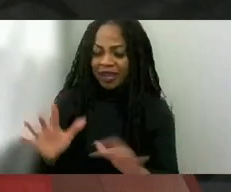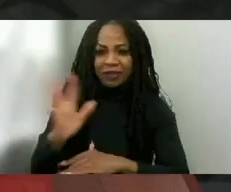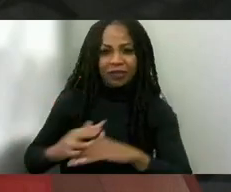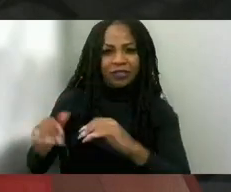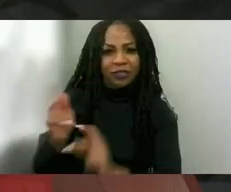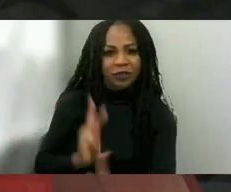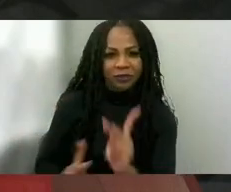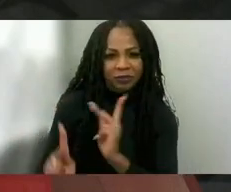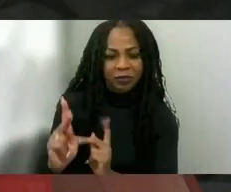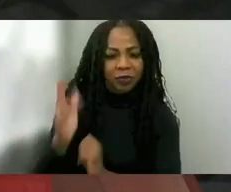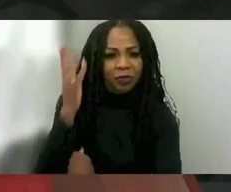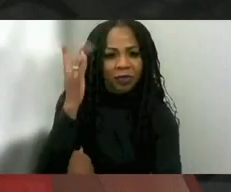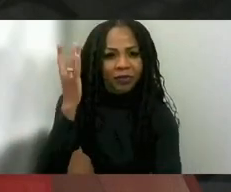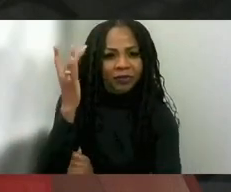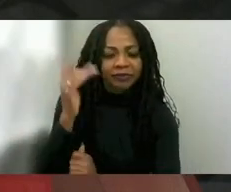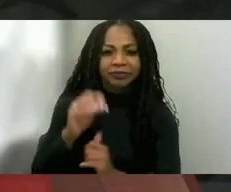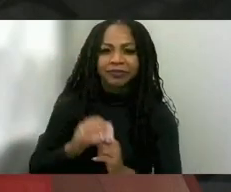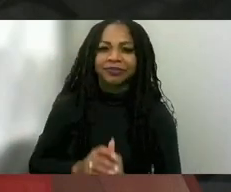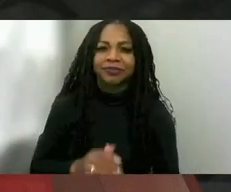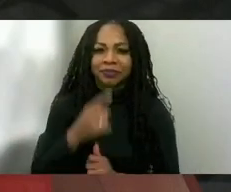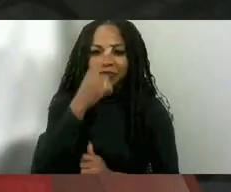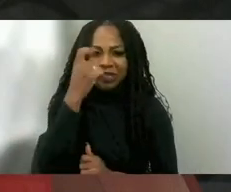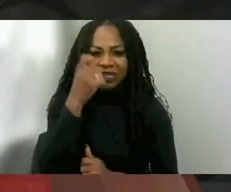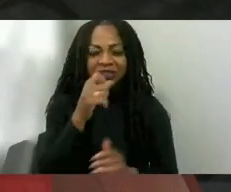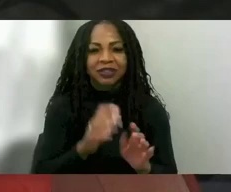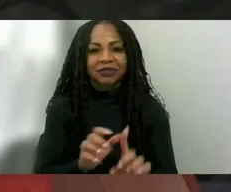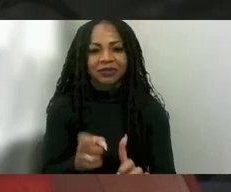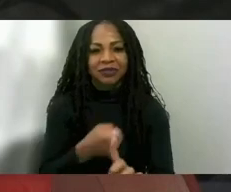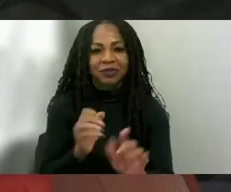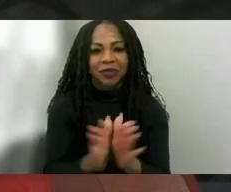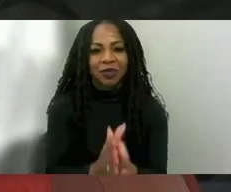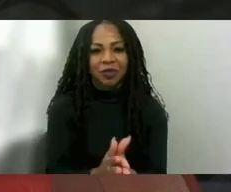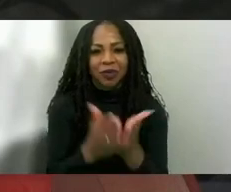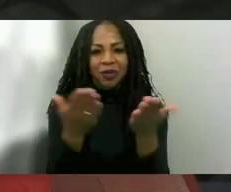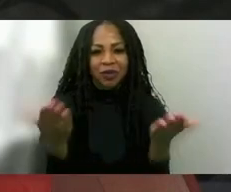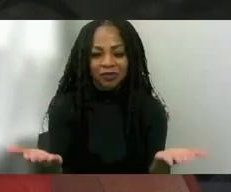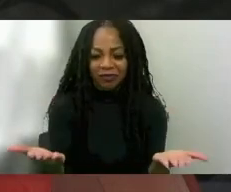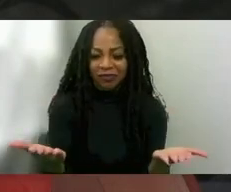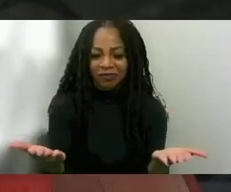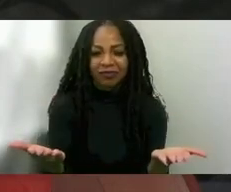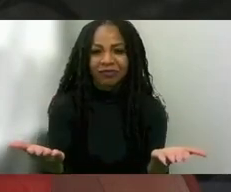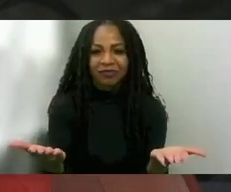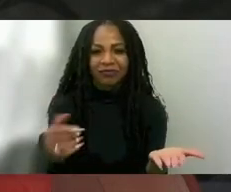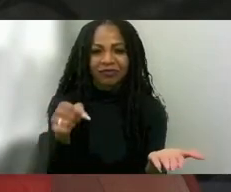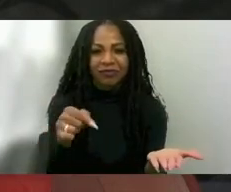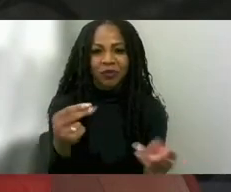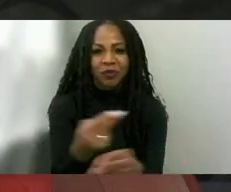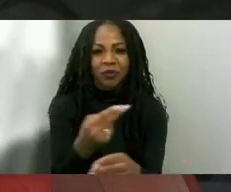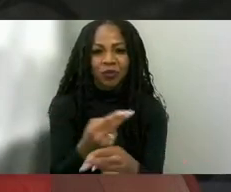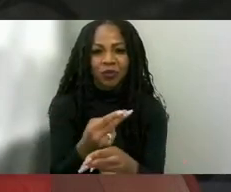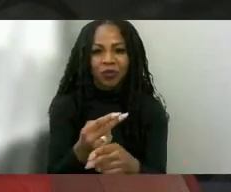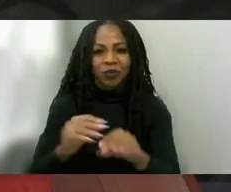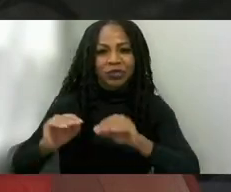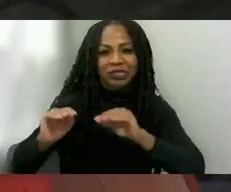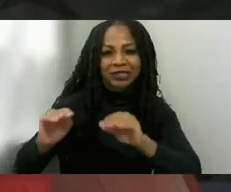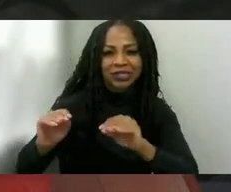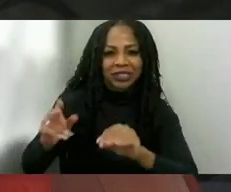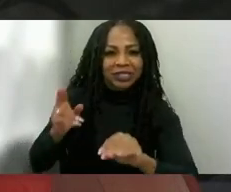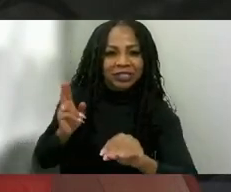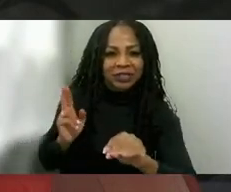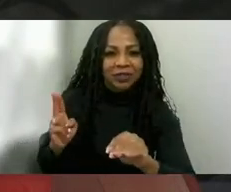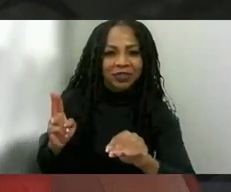was that it came from the books that were being used to teach the history of